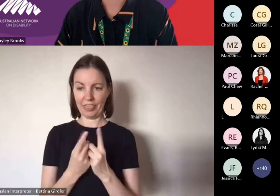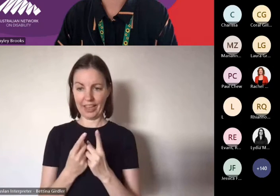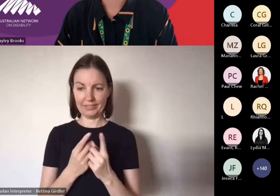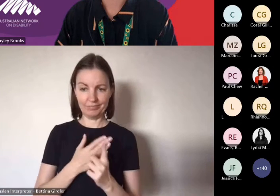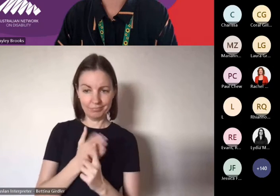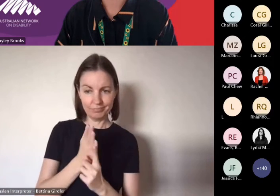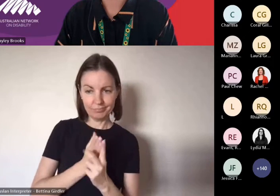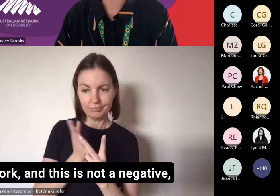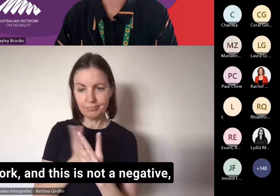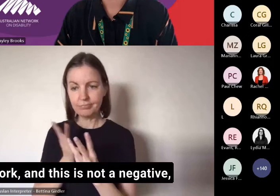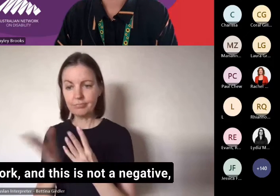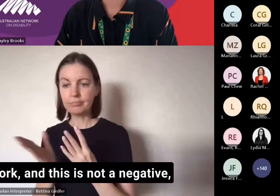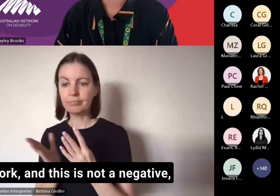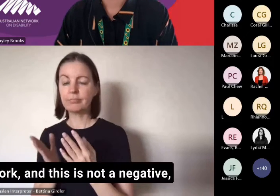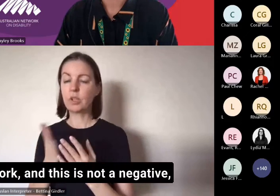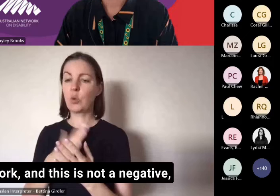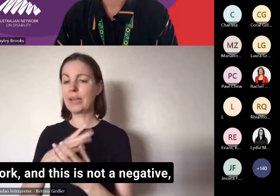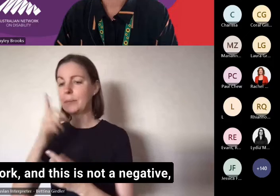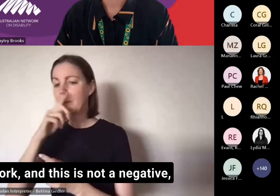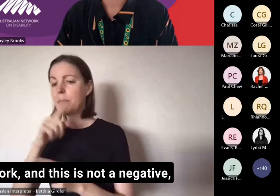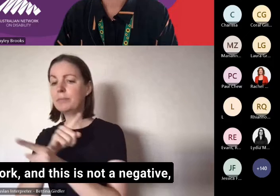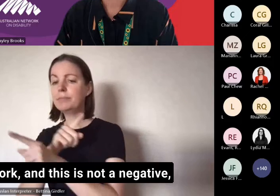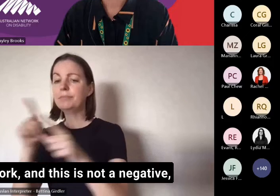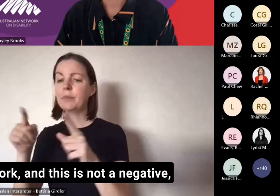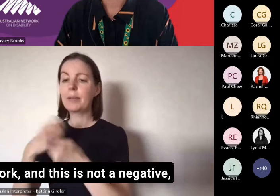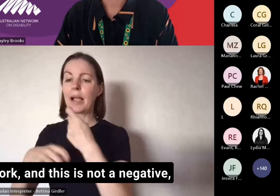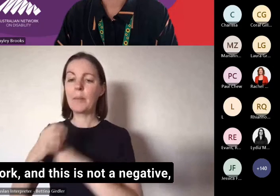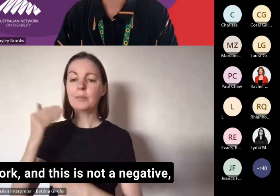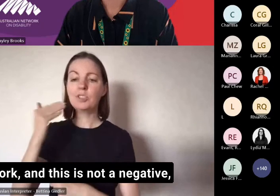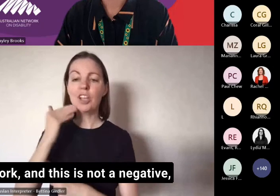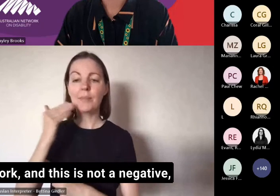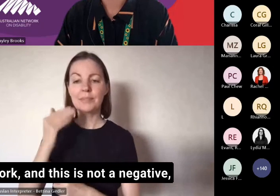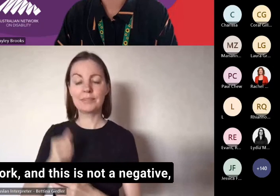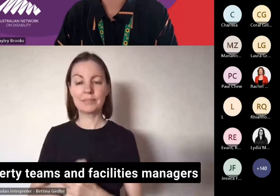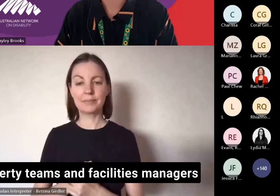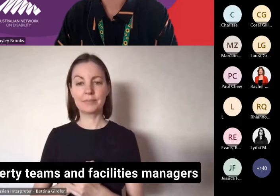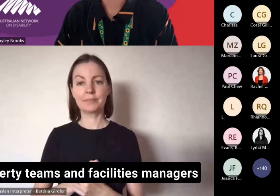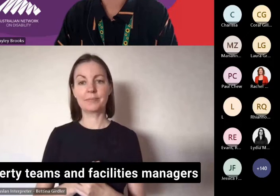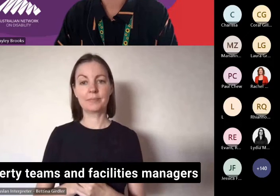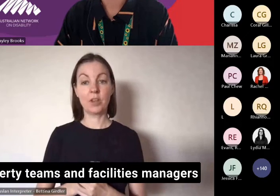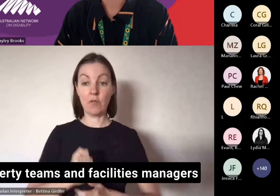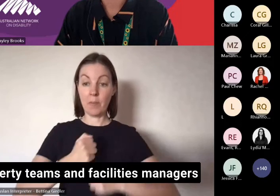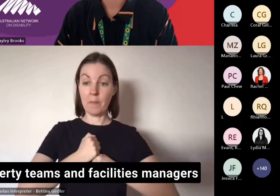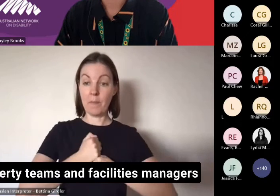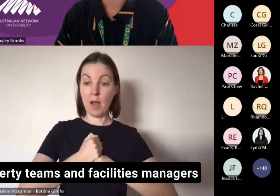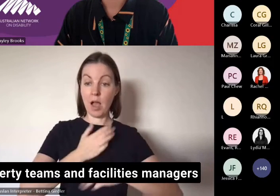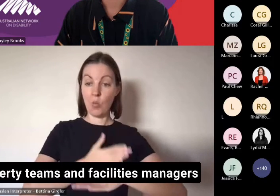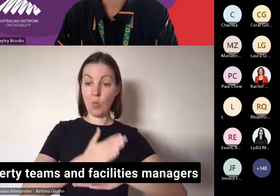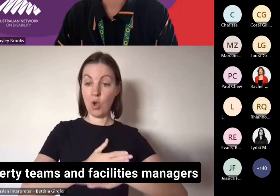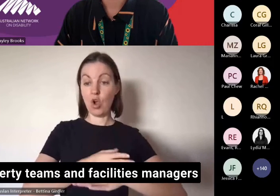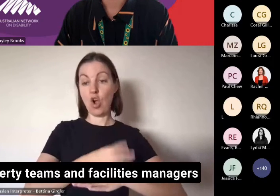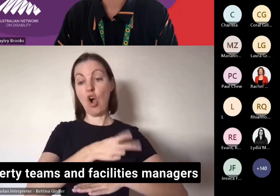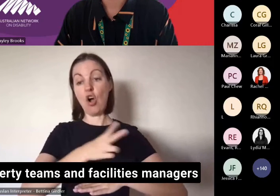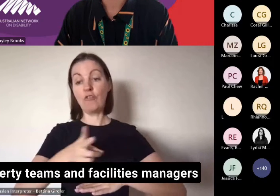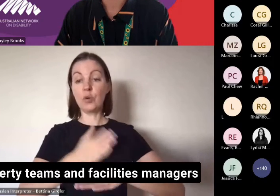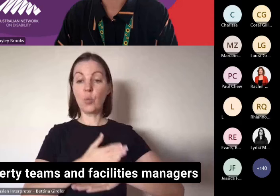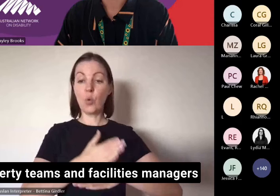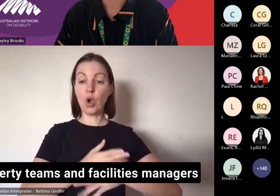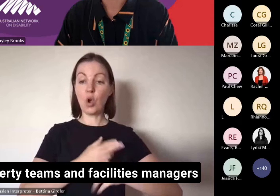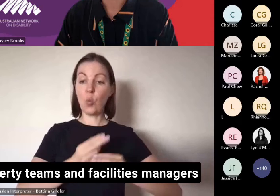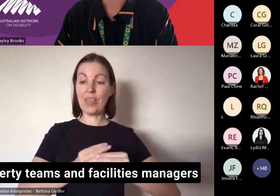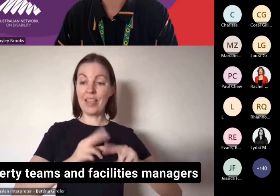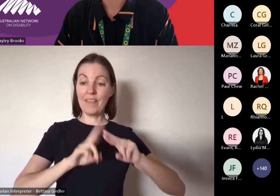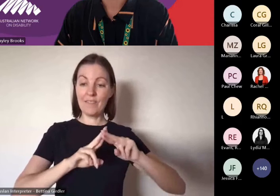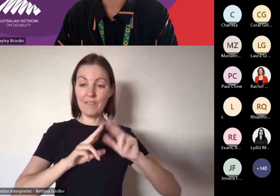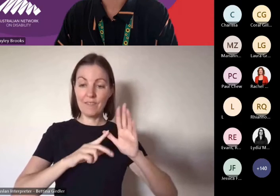organization. Specifically for my work, and this is not a negative, but I often work with property teams and facilities